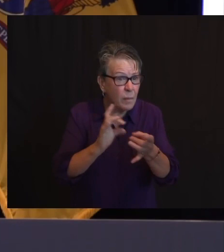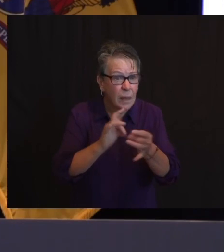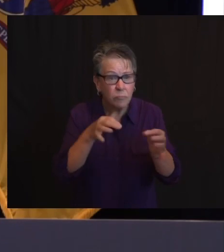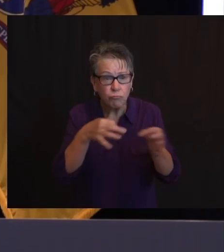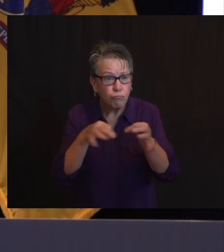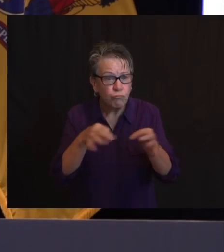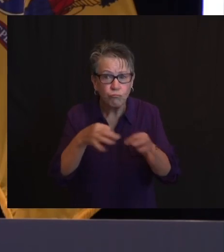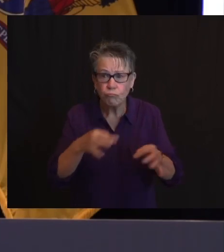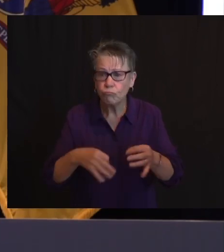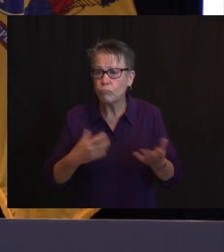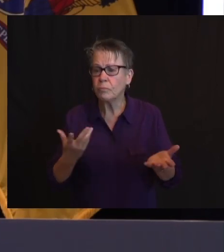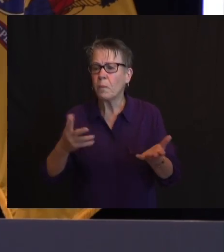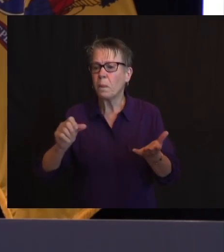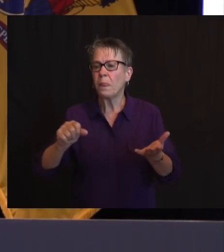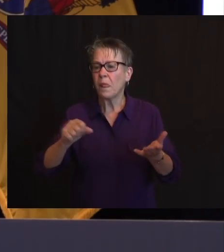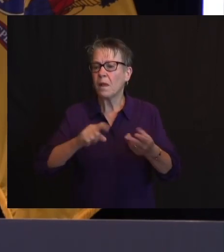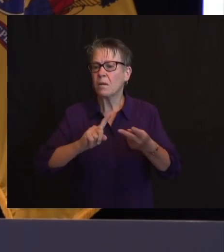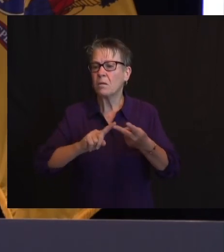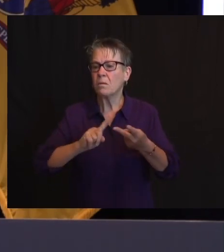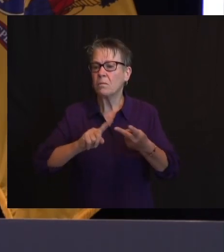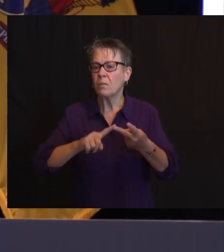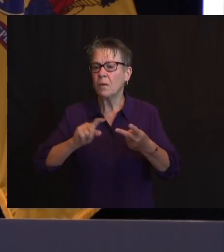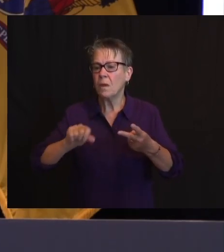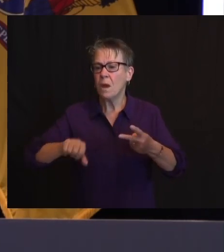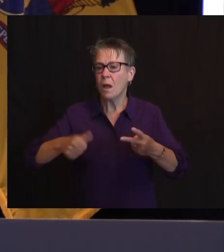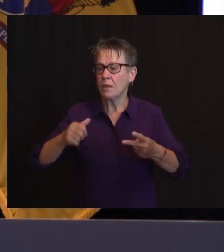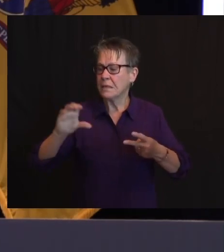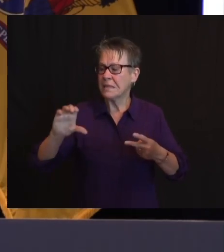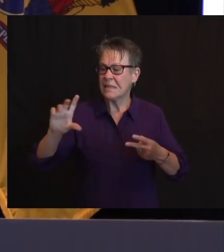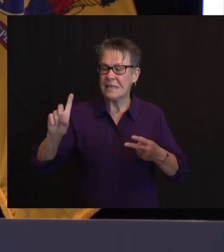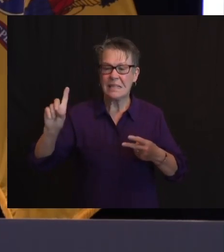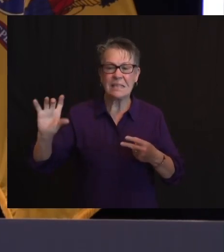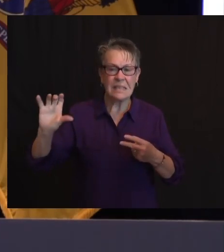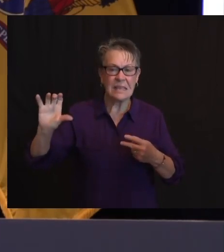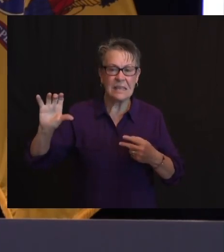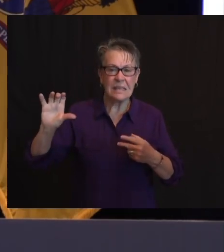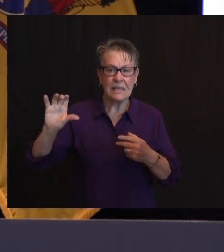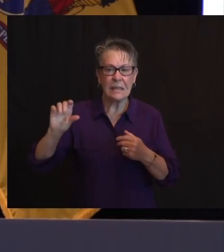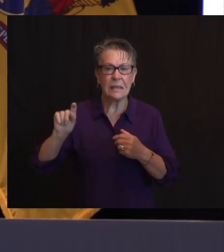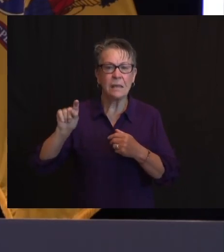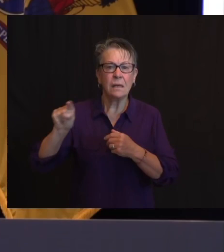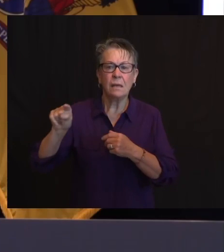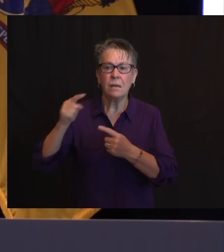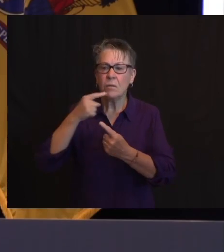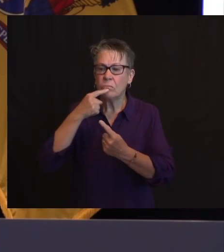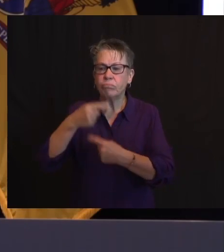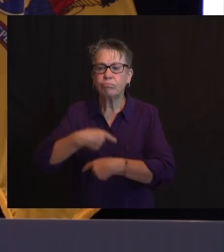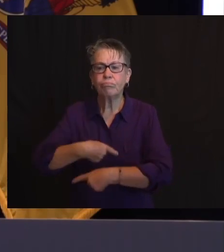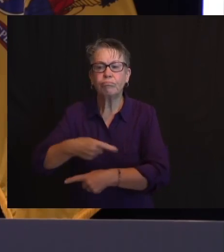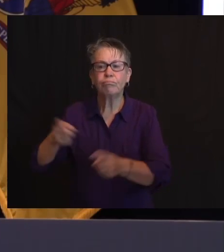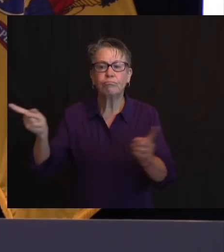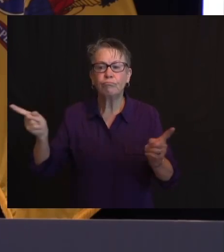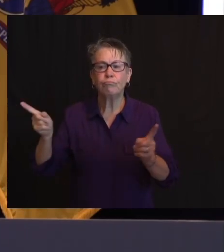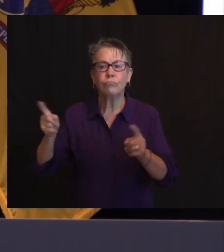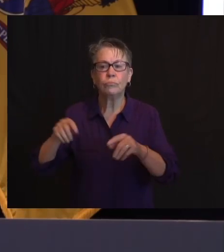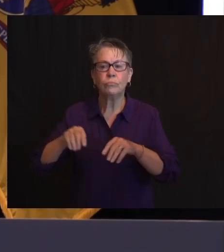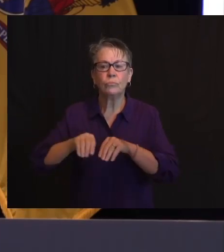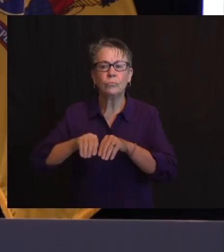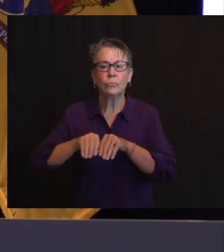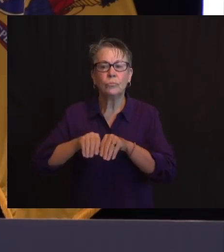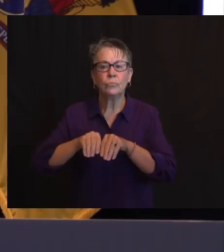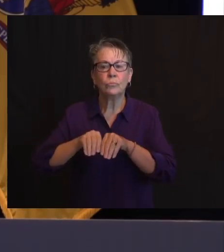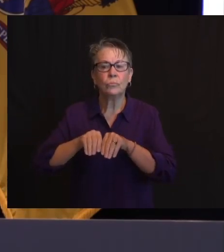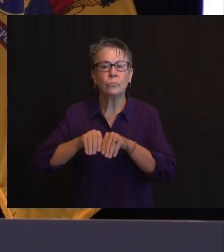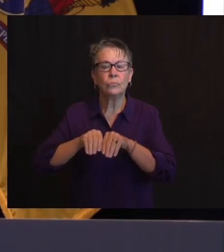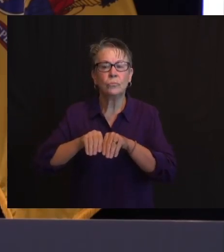over the weekend that the coronavirus spreads mainly through aerosols and their reversal on that finding today? Does this change anything for state